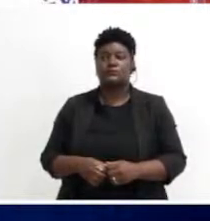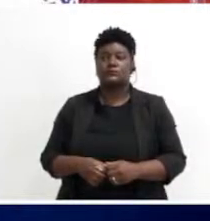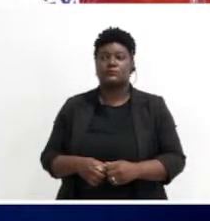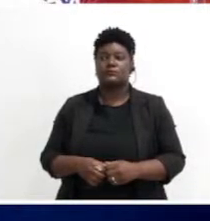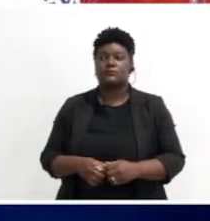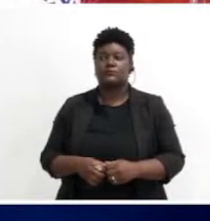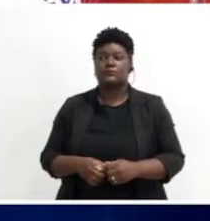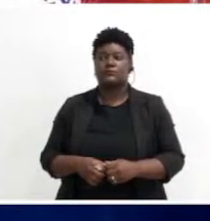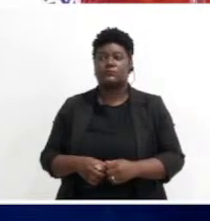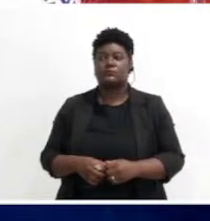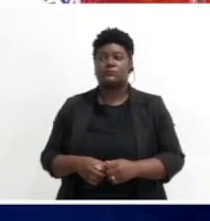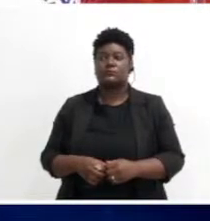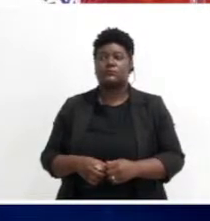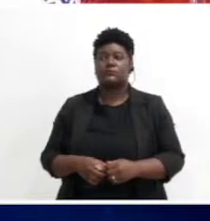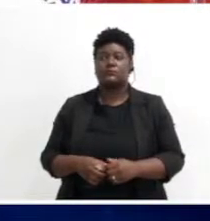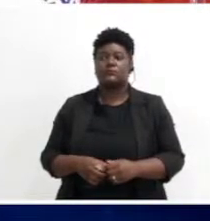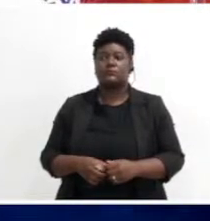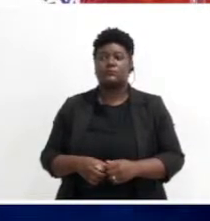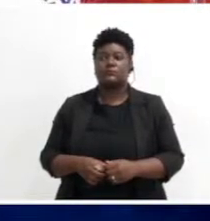And